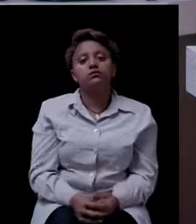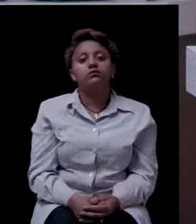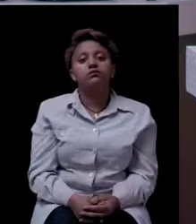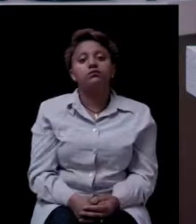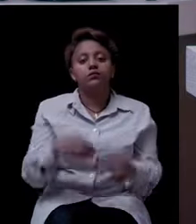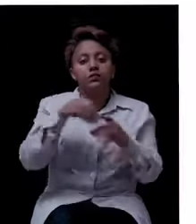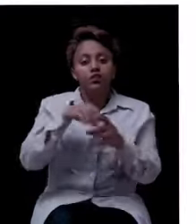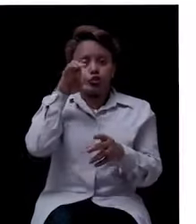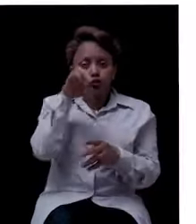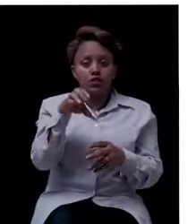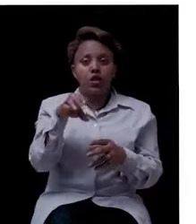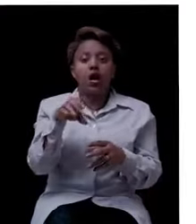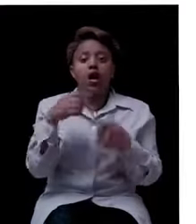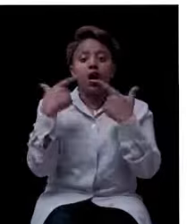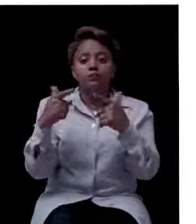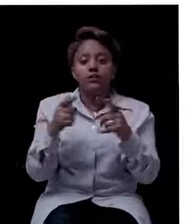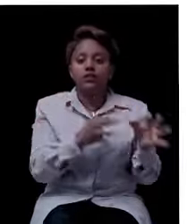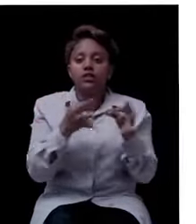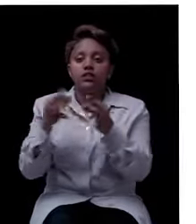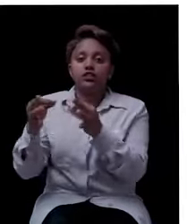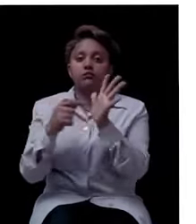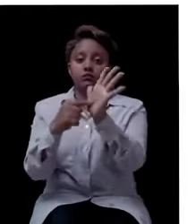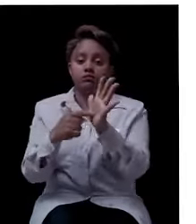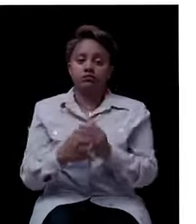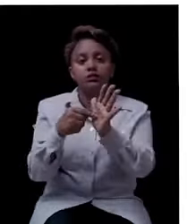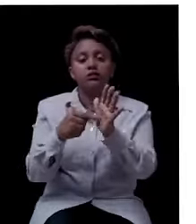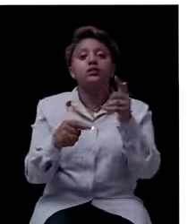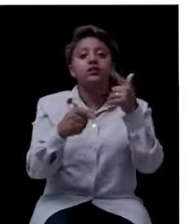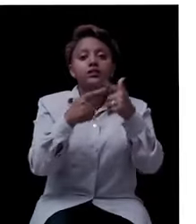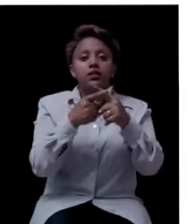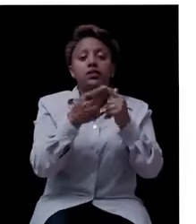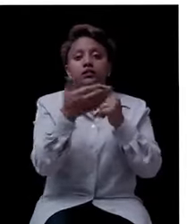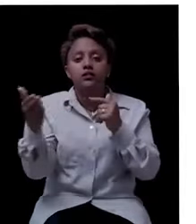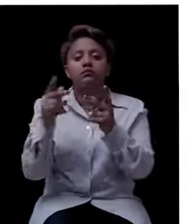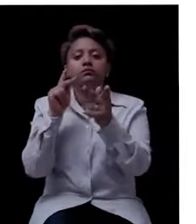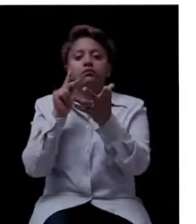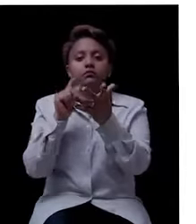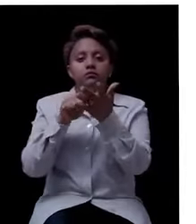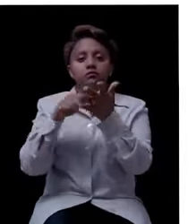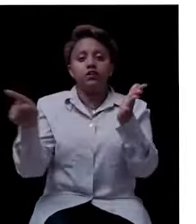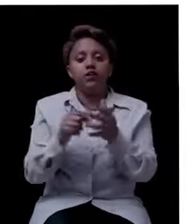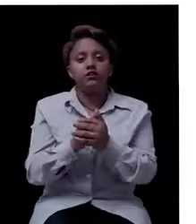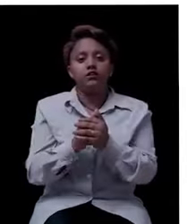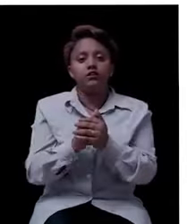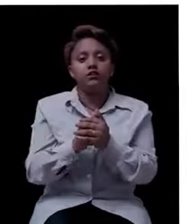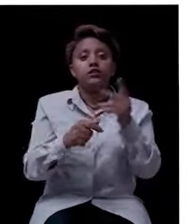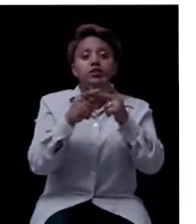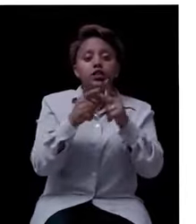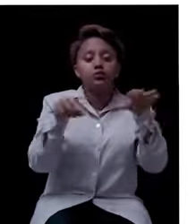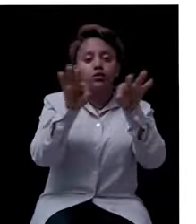The first thing that should happen is a transaction must occur. The second thing, that transaction must be verified. The